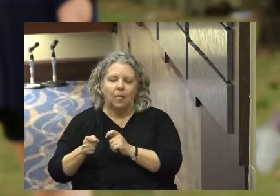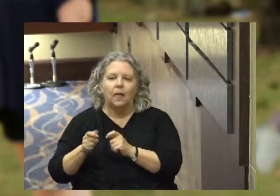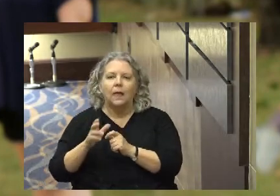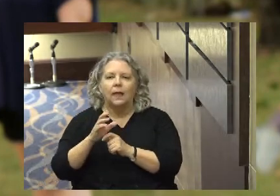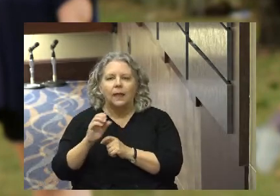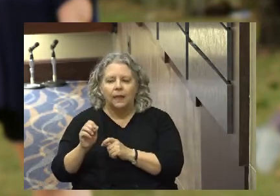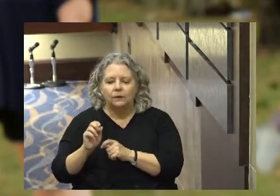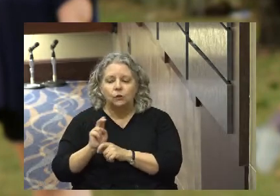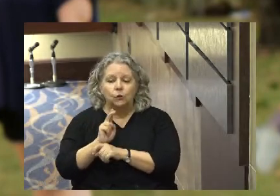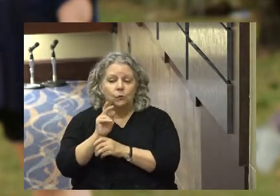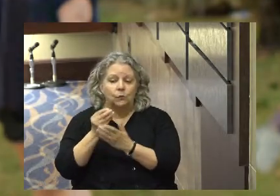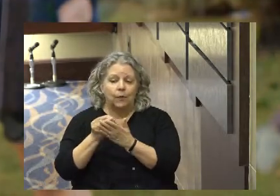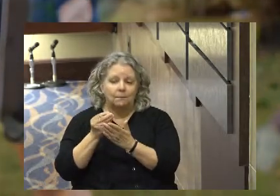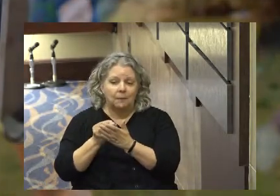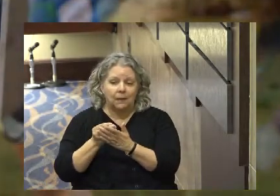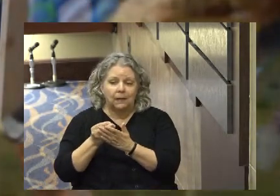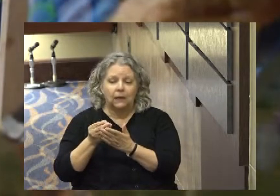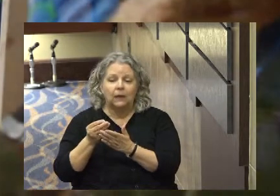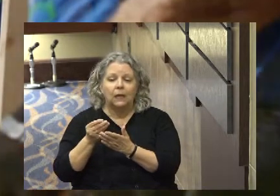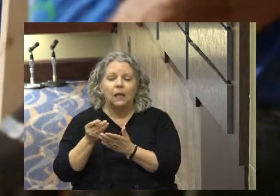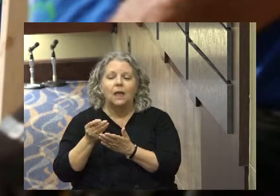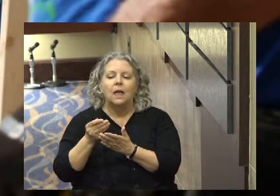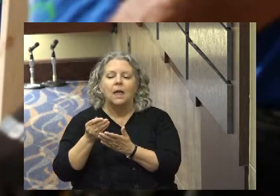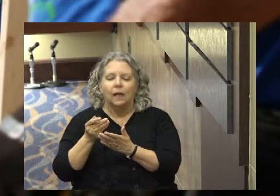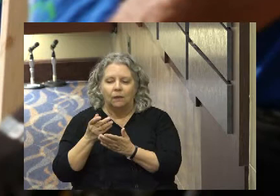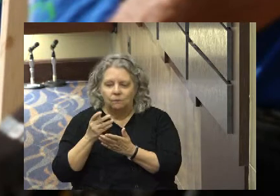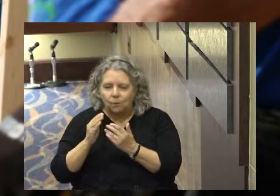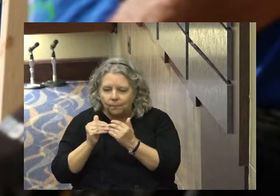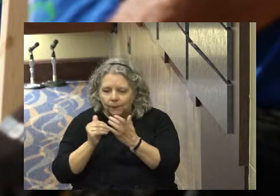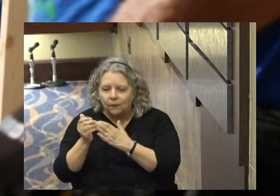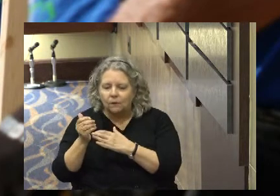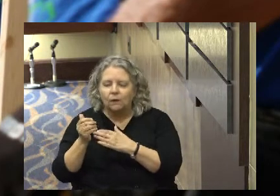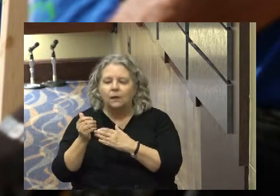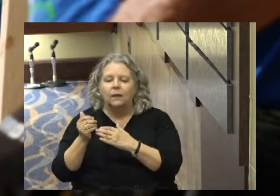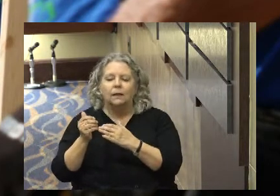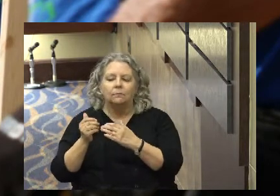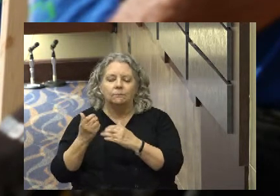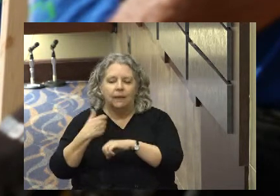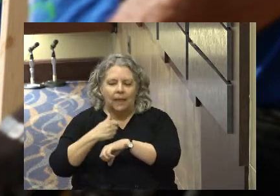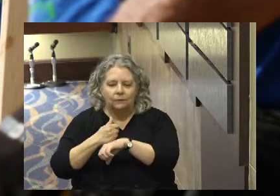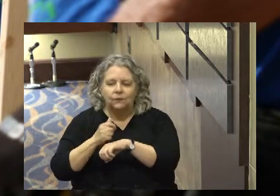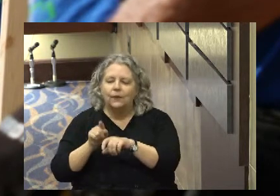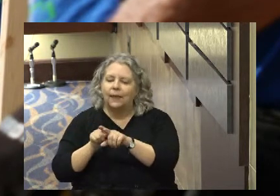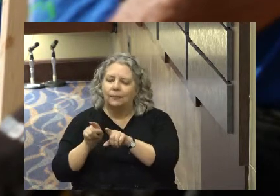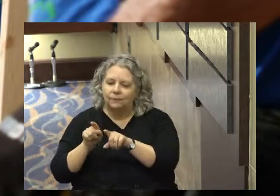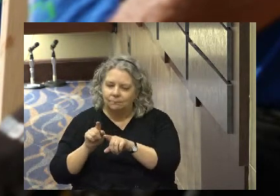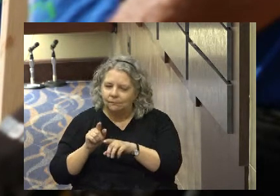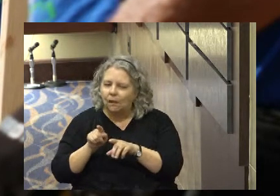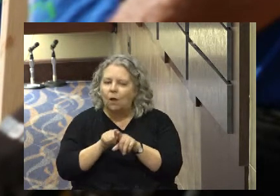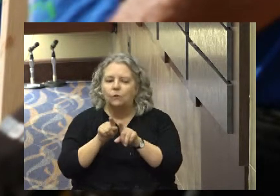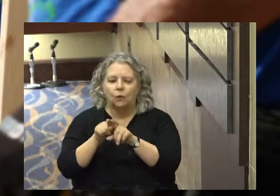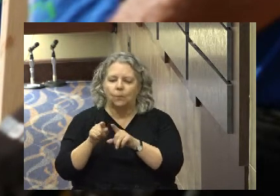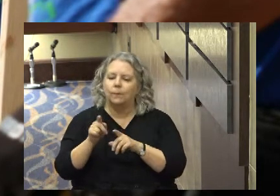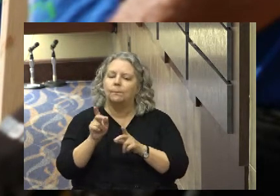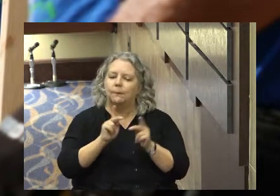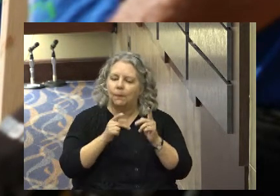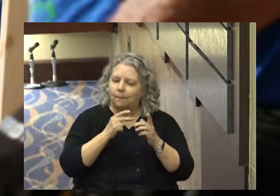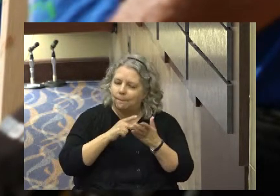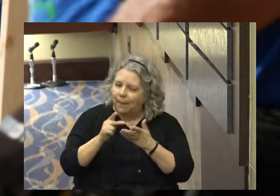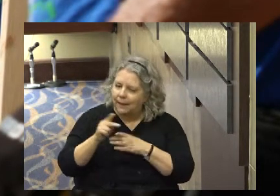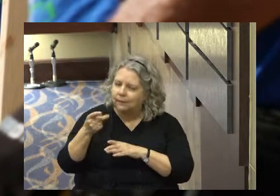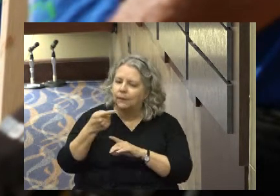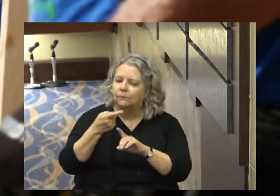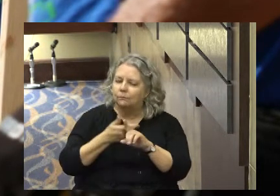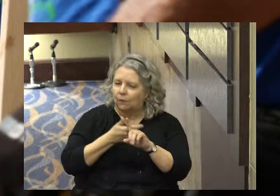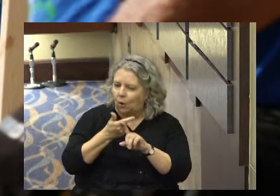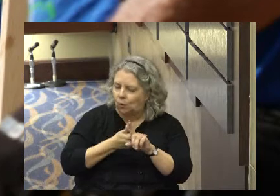make their mortgage payments. Another source of funding for Habitat homes is the Texas Department of Housing and